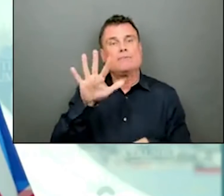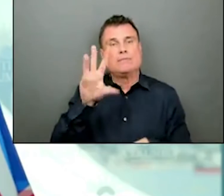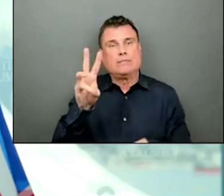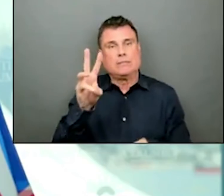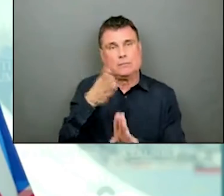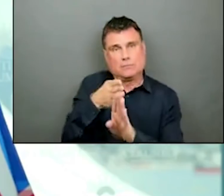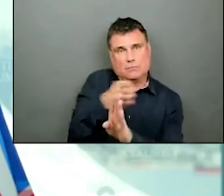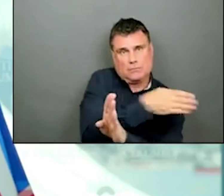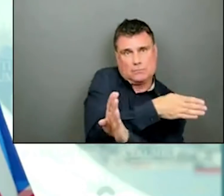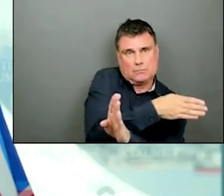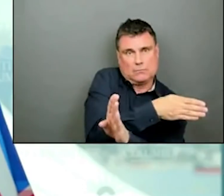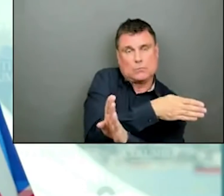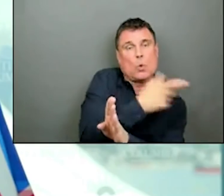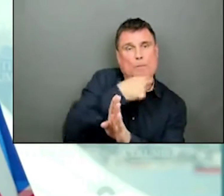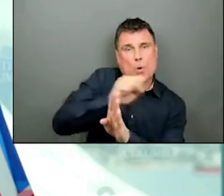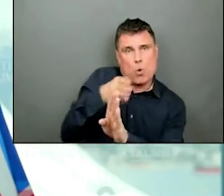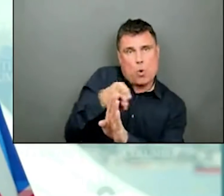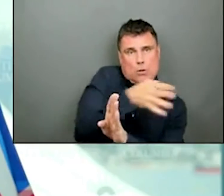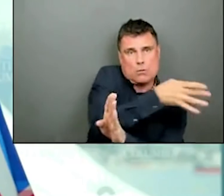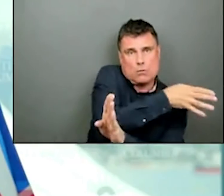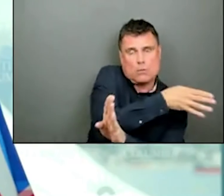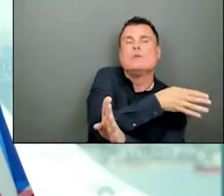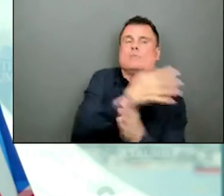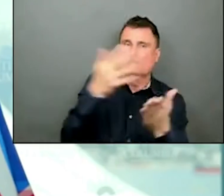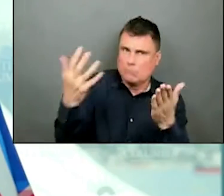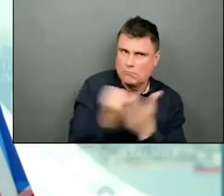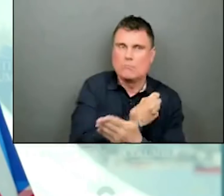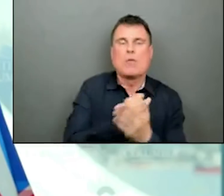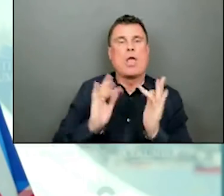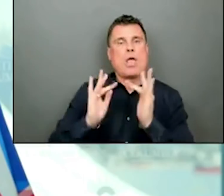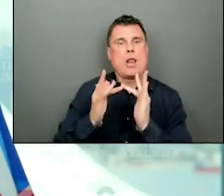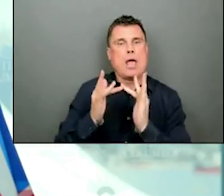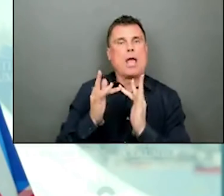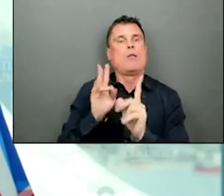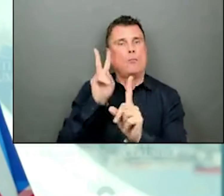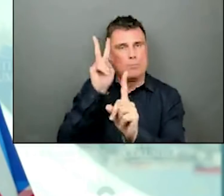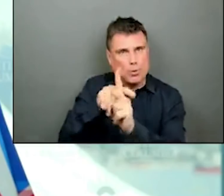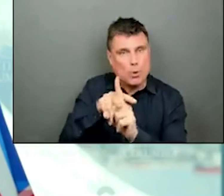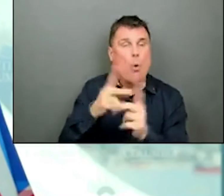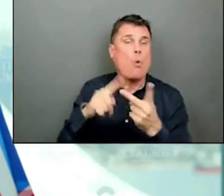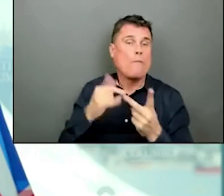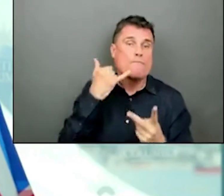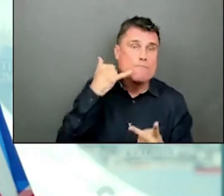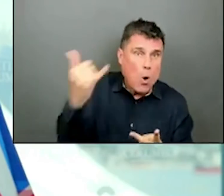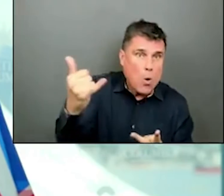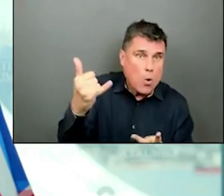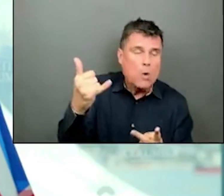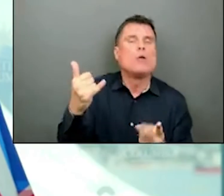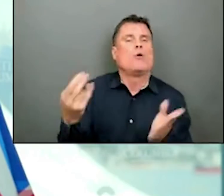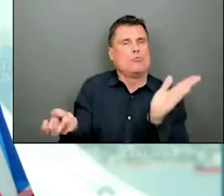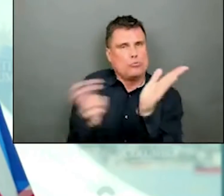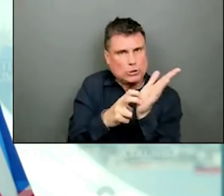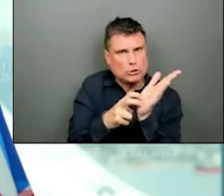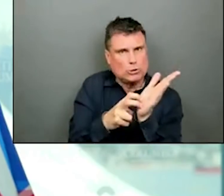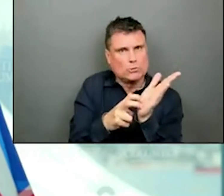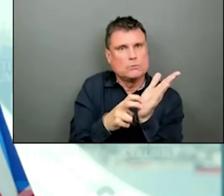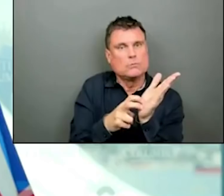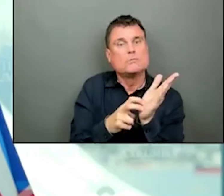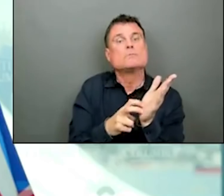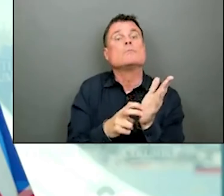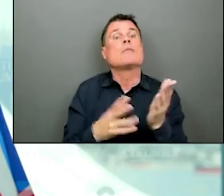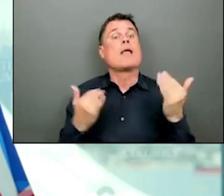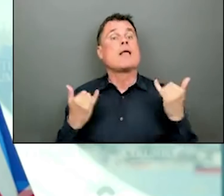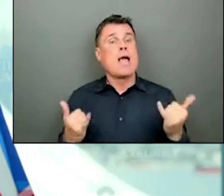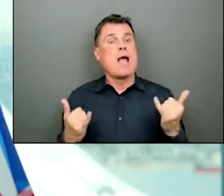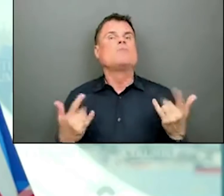below, should go online or dial in and register. In closing, we've faced challenging times